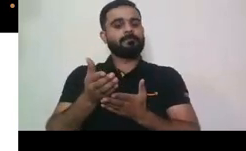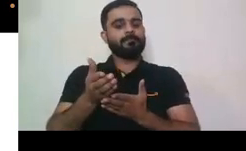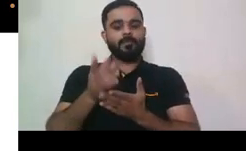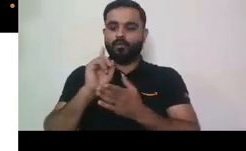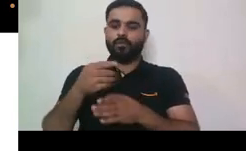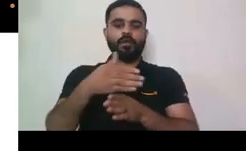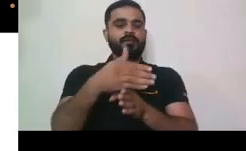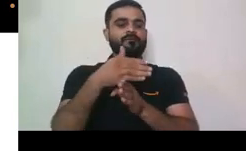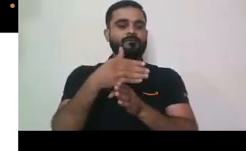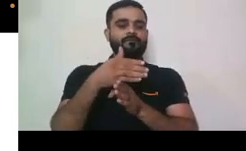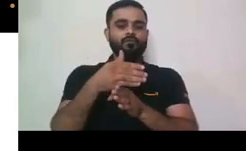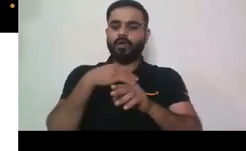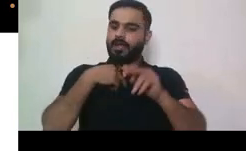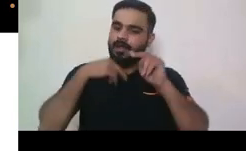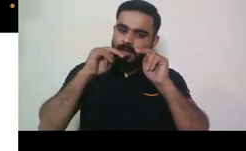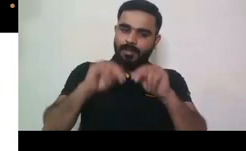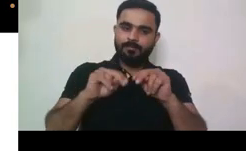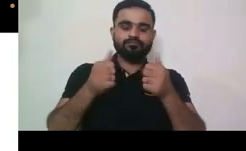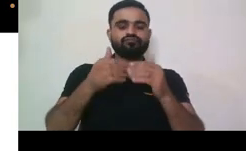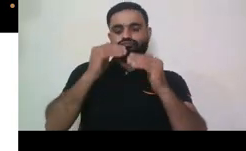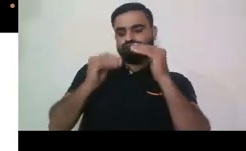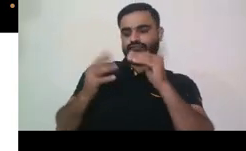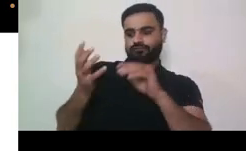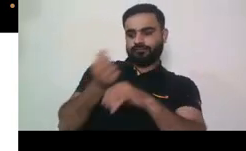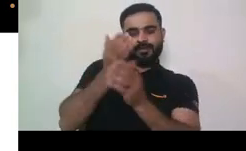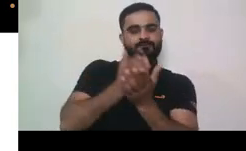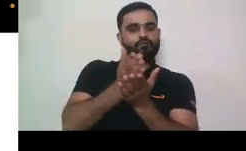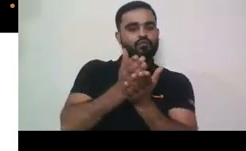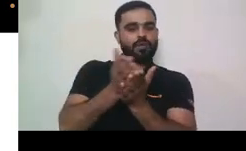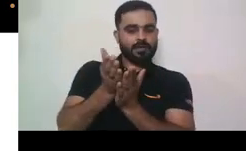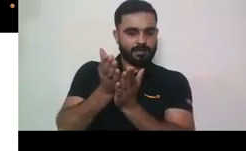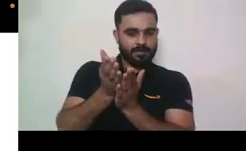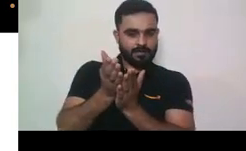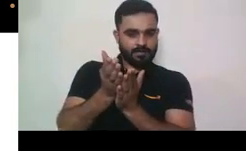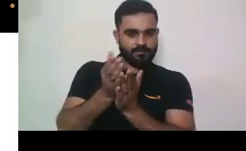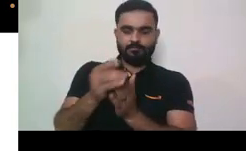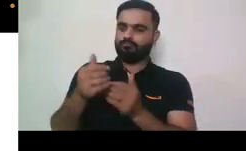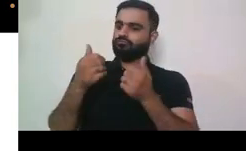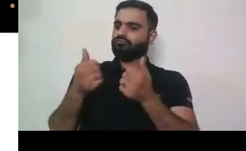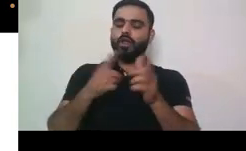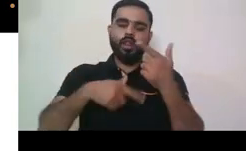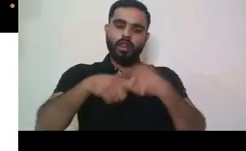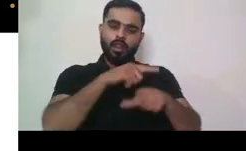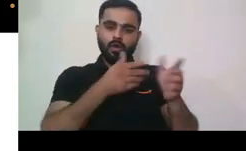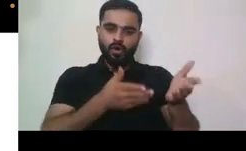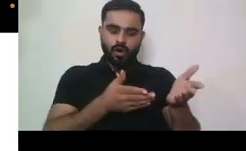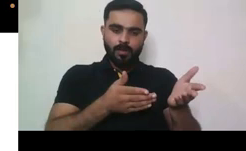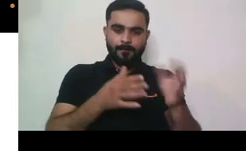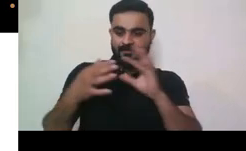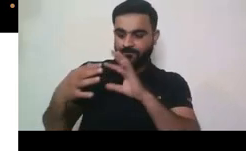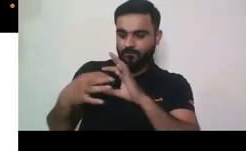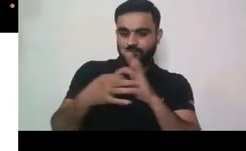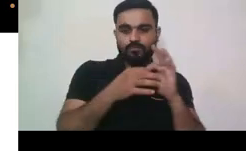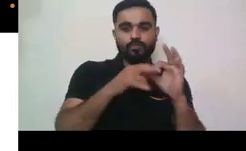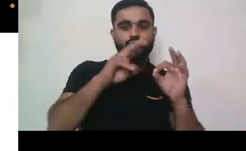share according to our needs, because it was a bottom-up approach. It was very much local, related to our